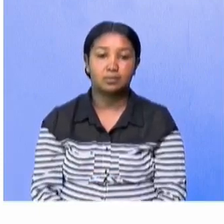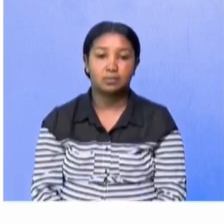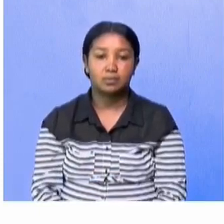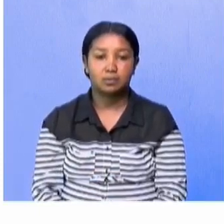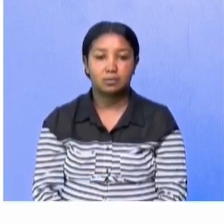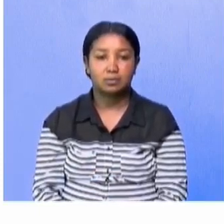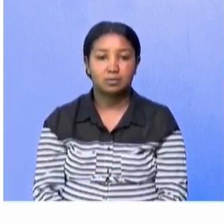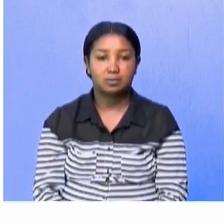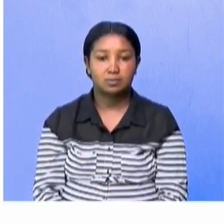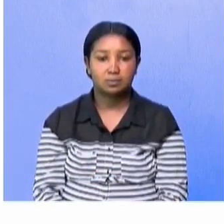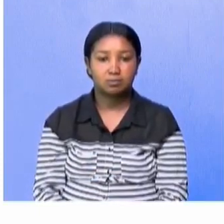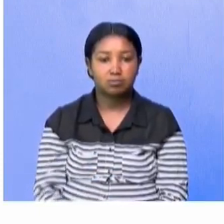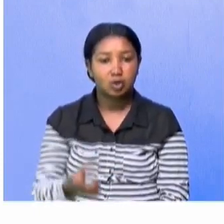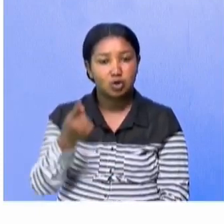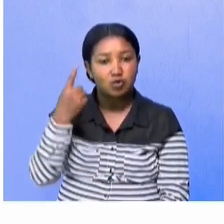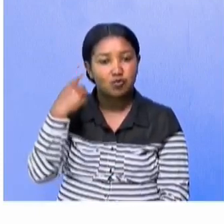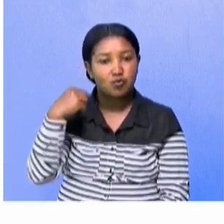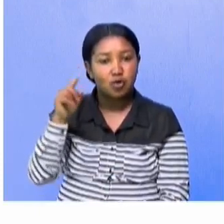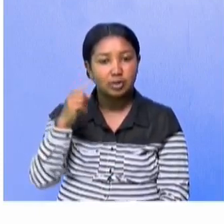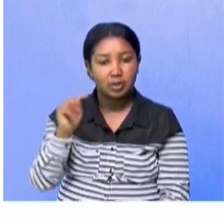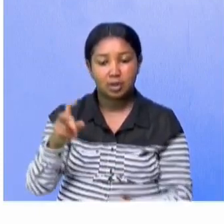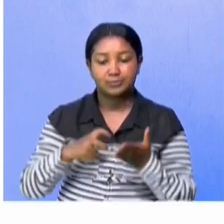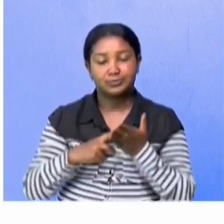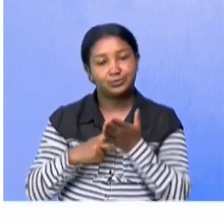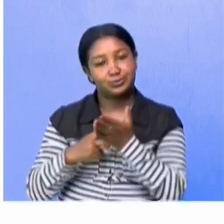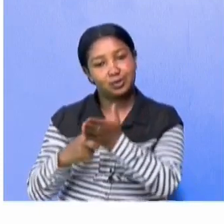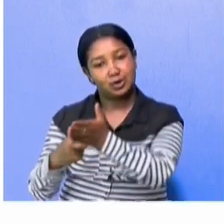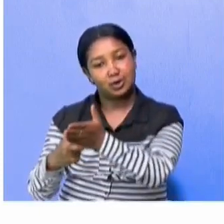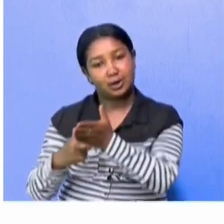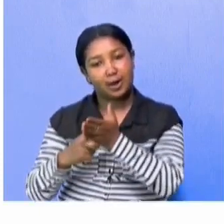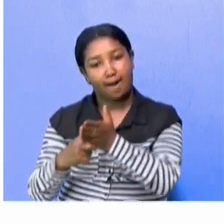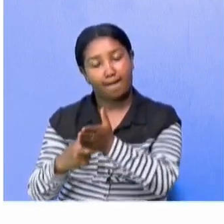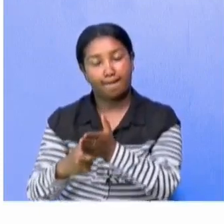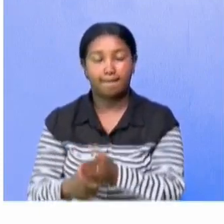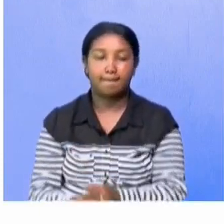for the journey.